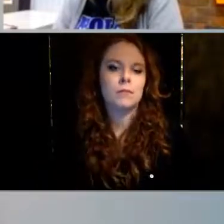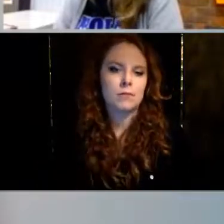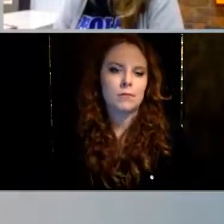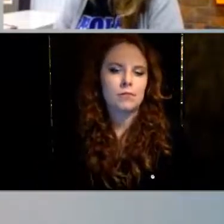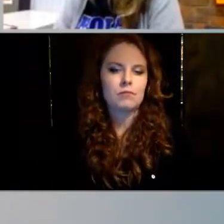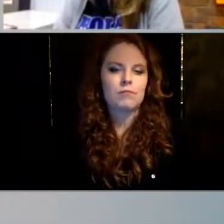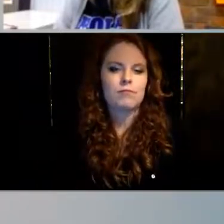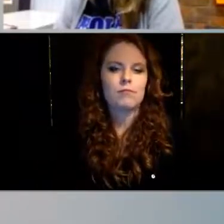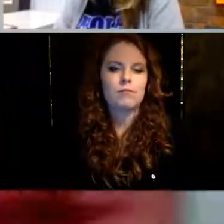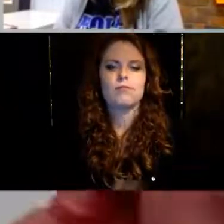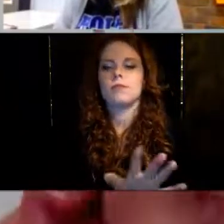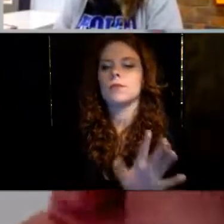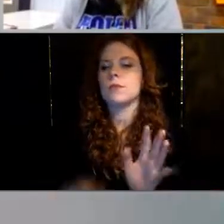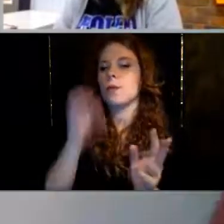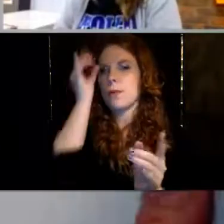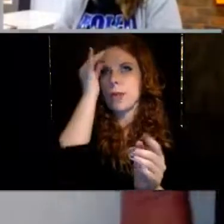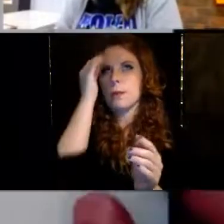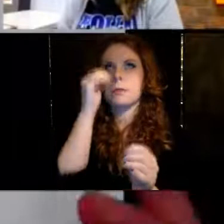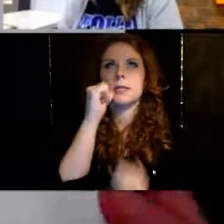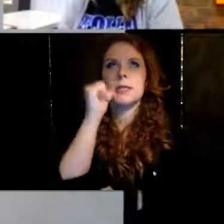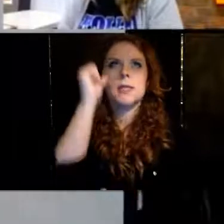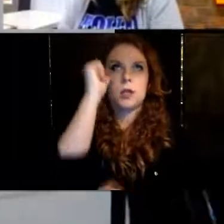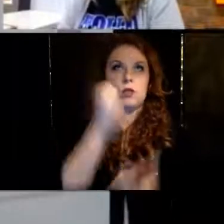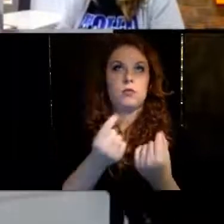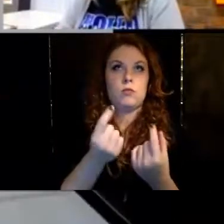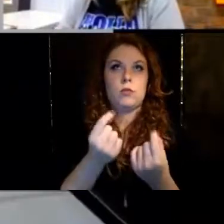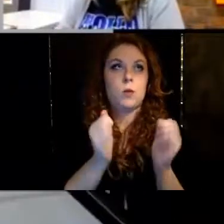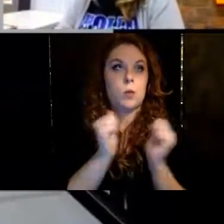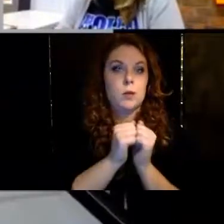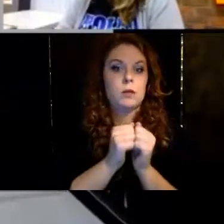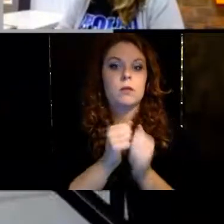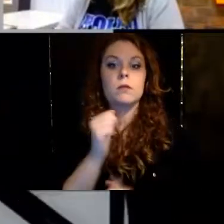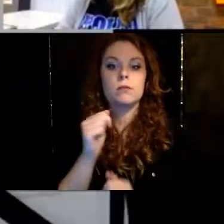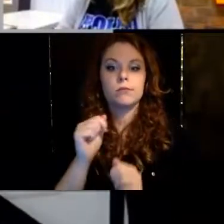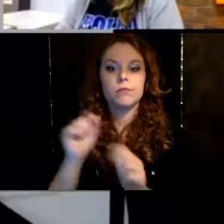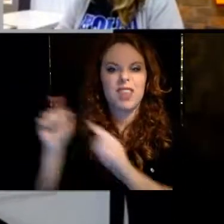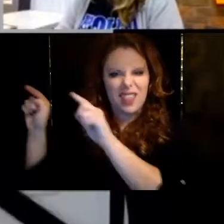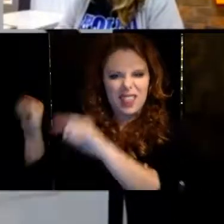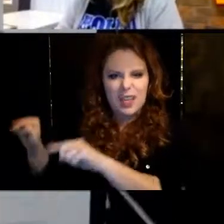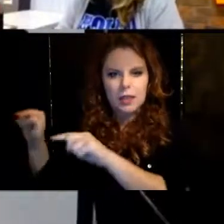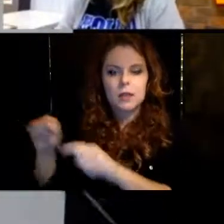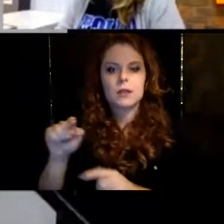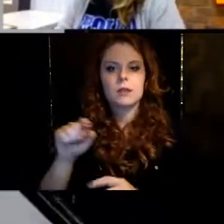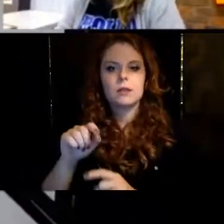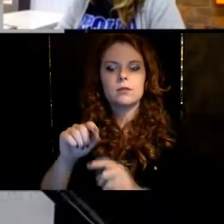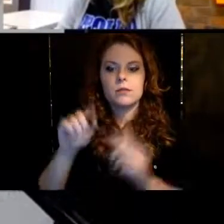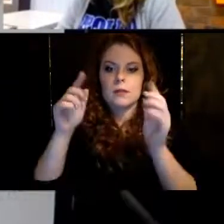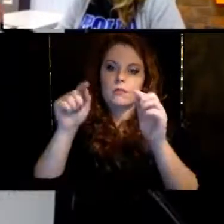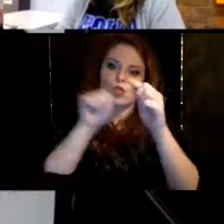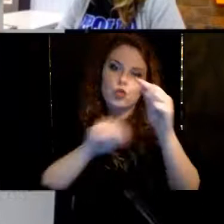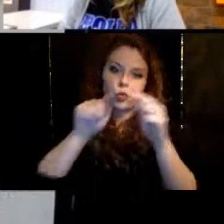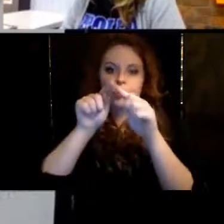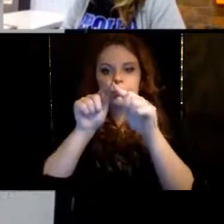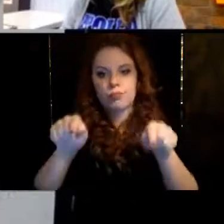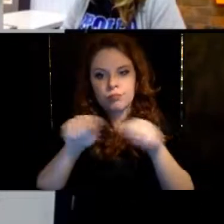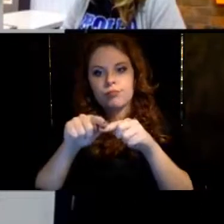Okay, so think about the difference between what we did yesterday. These shapes, the shapes, the circle,